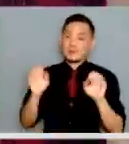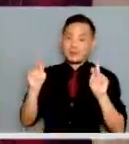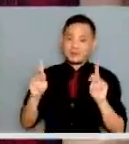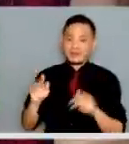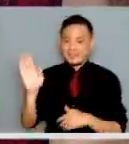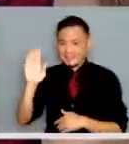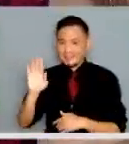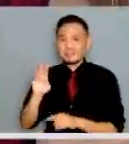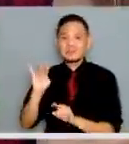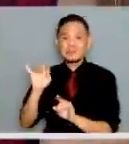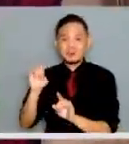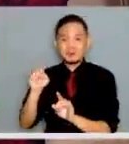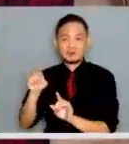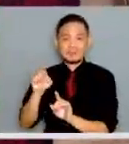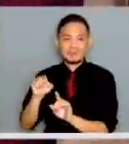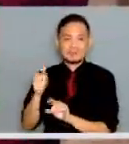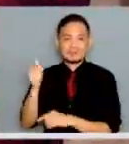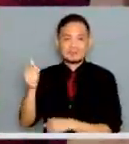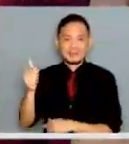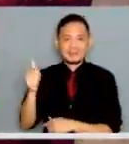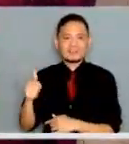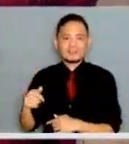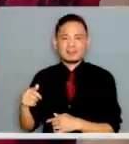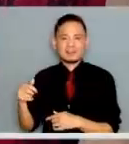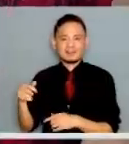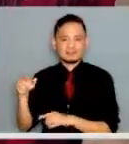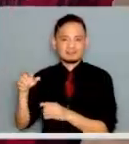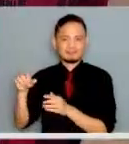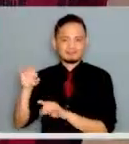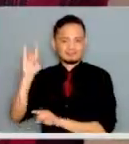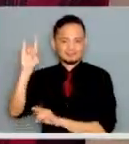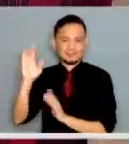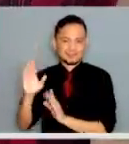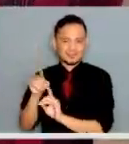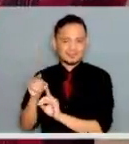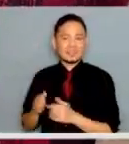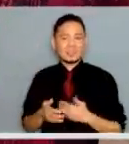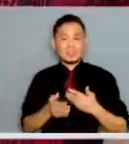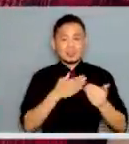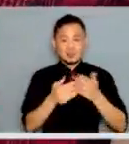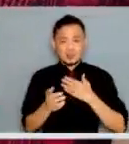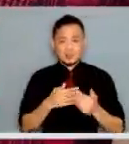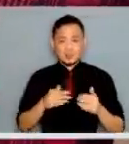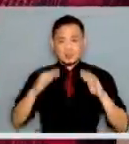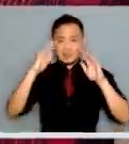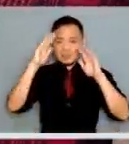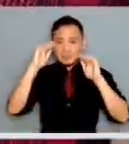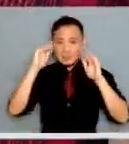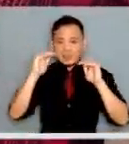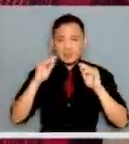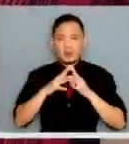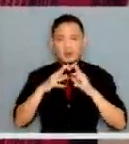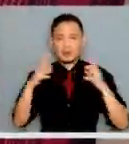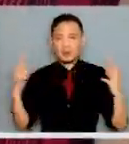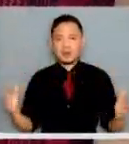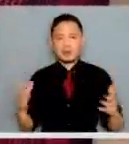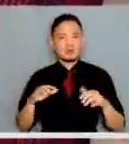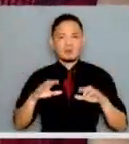is our stage designer. You will be expecting a lot of vertical